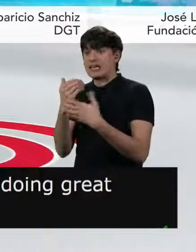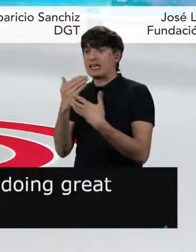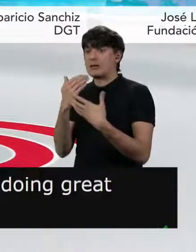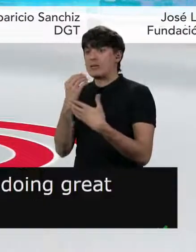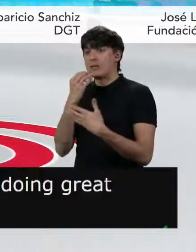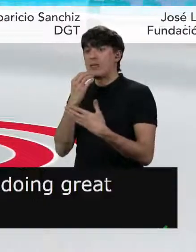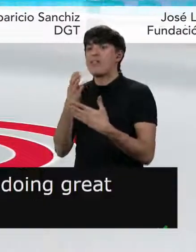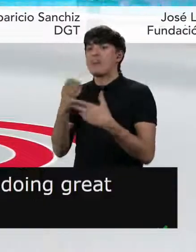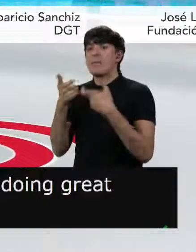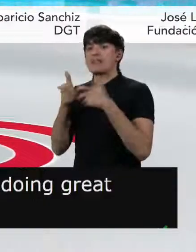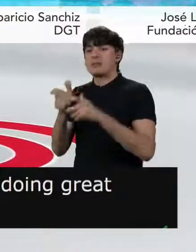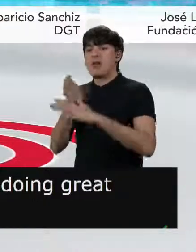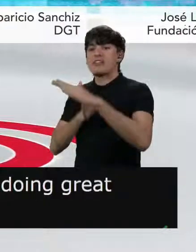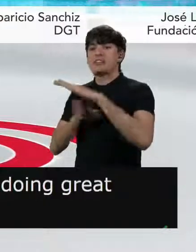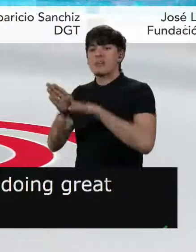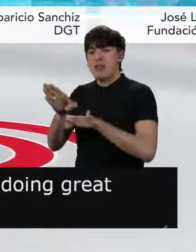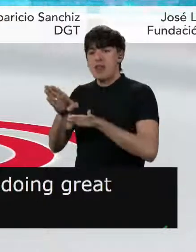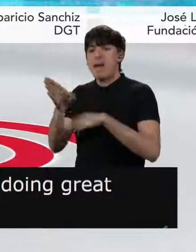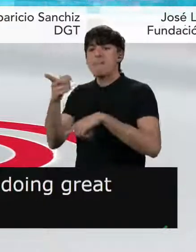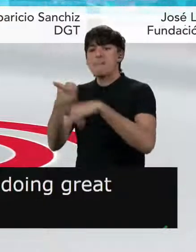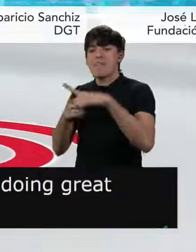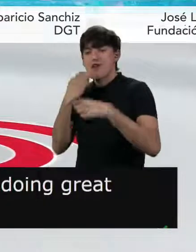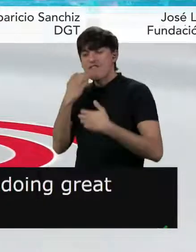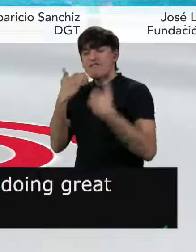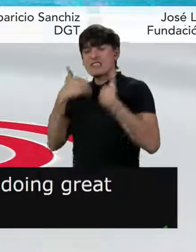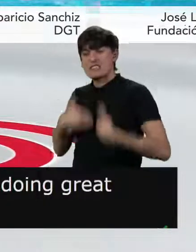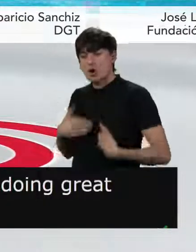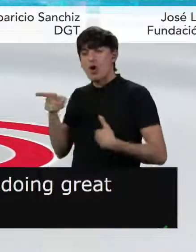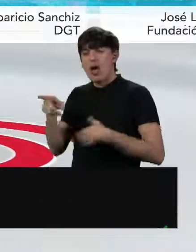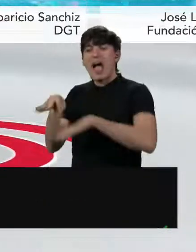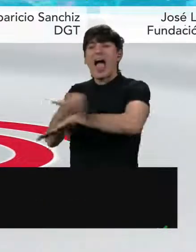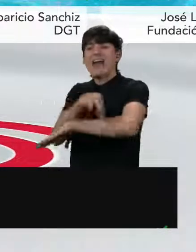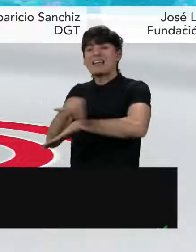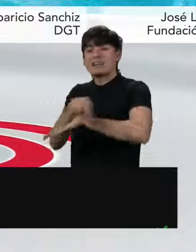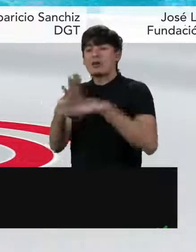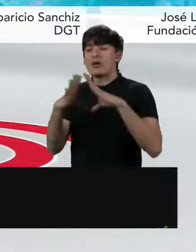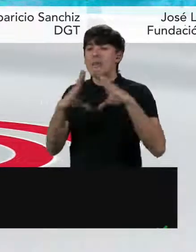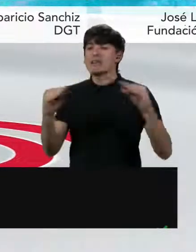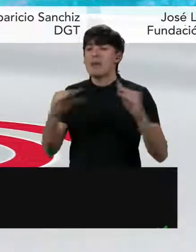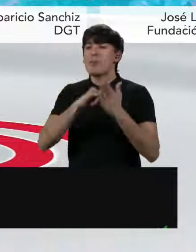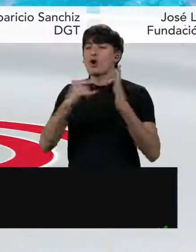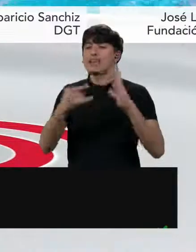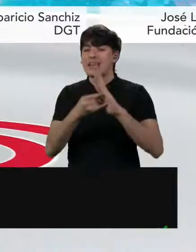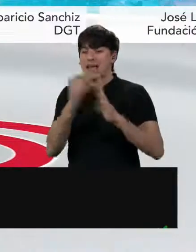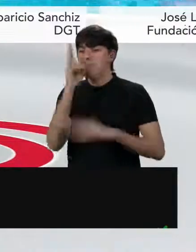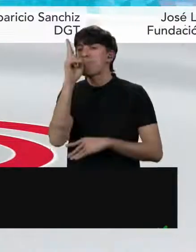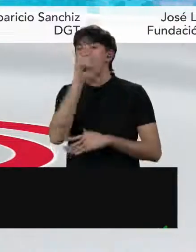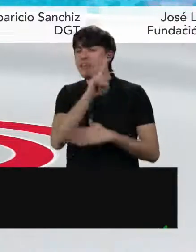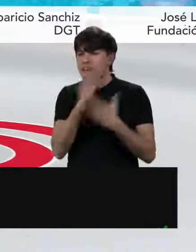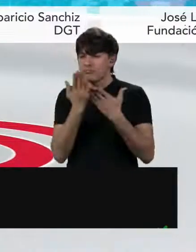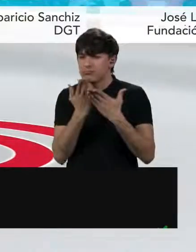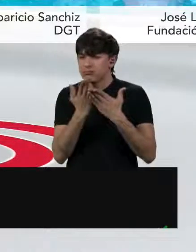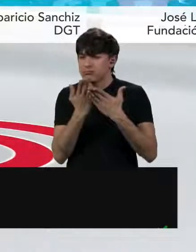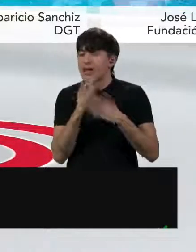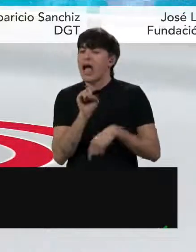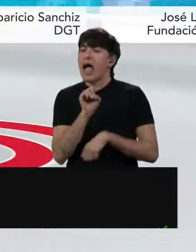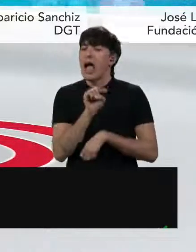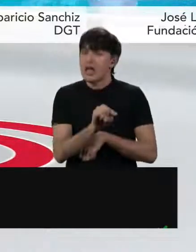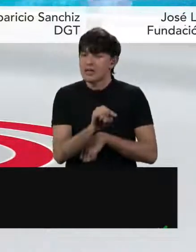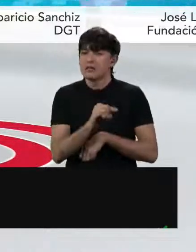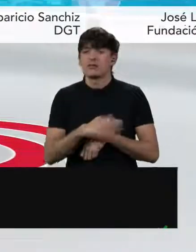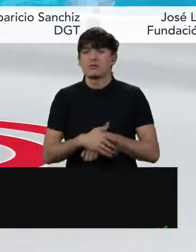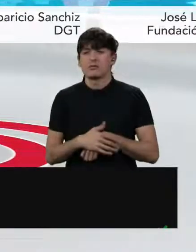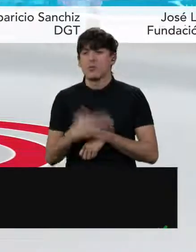I would like to welcome Jose Luis. He's an architect